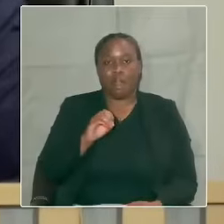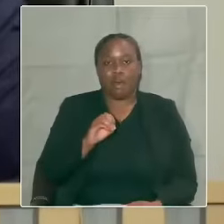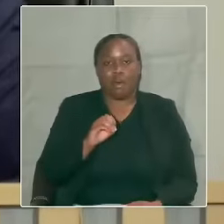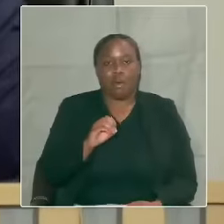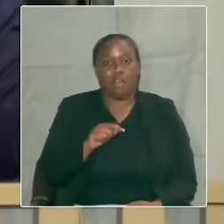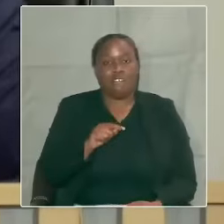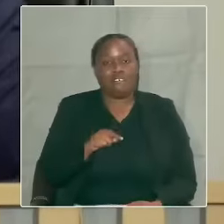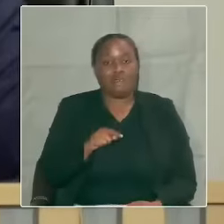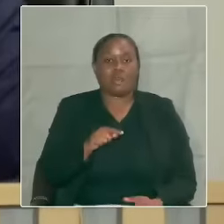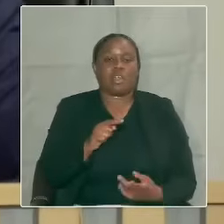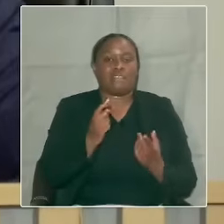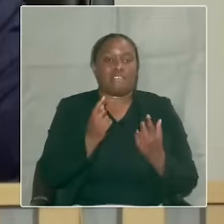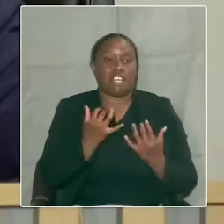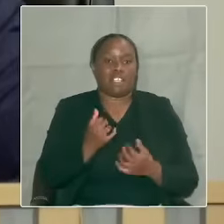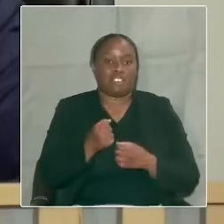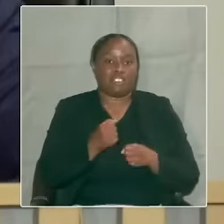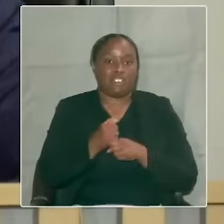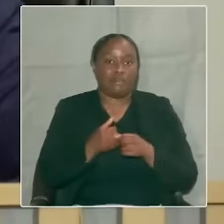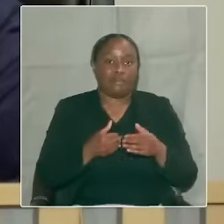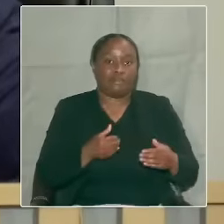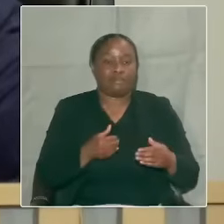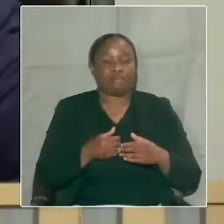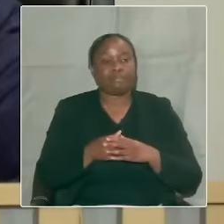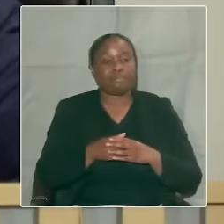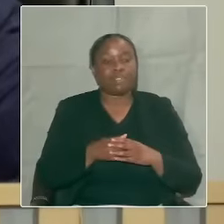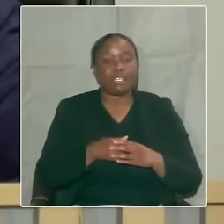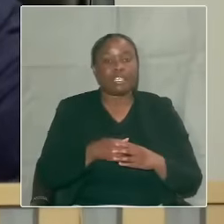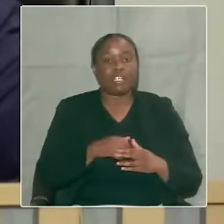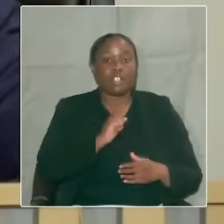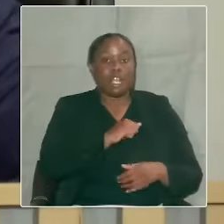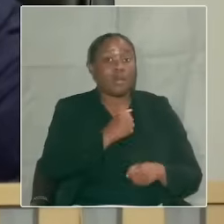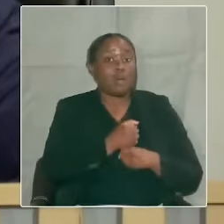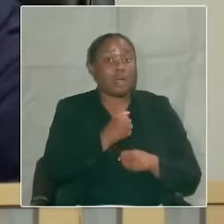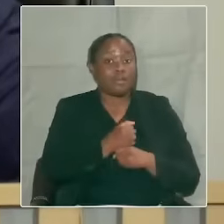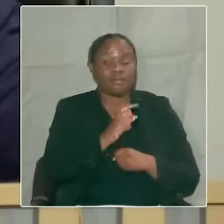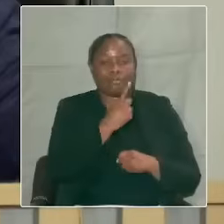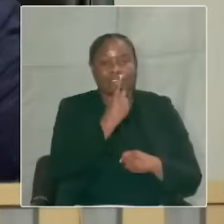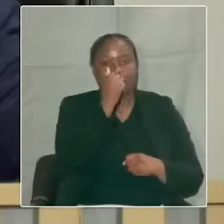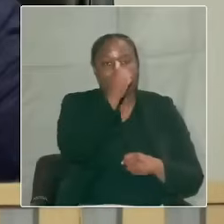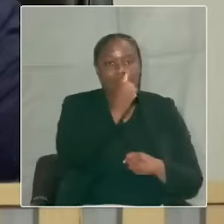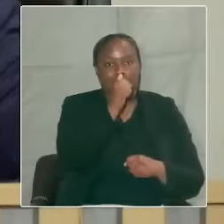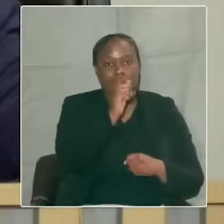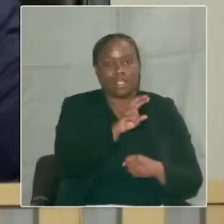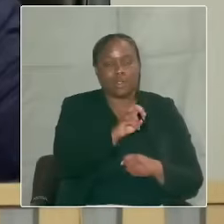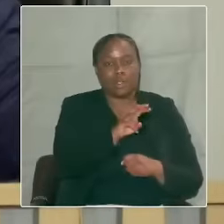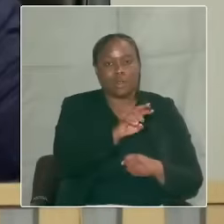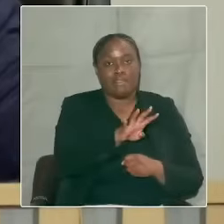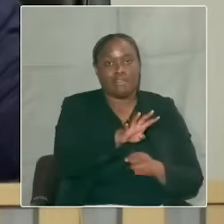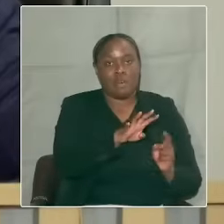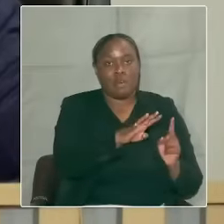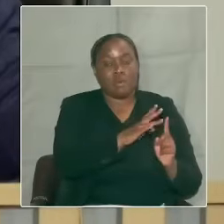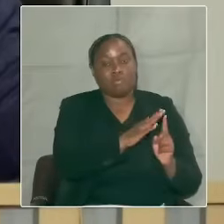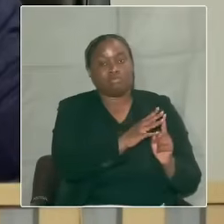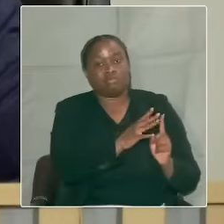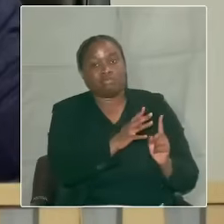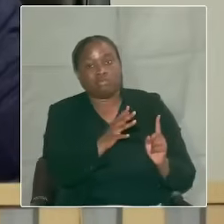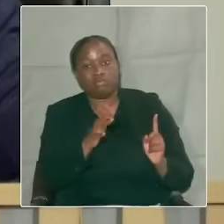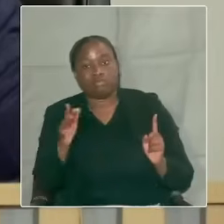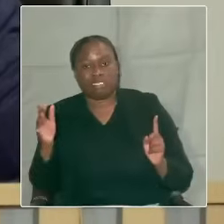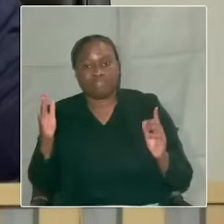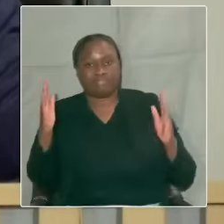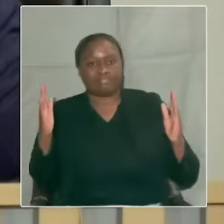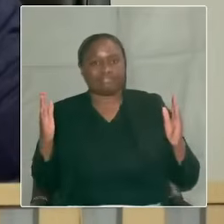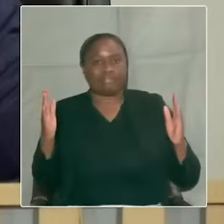The mandate of the team was extended from 1st April 2024 to include the investigation of